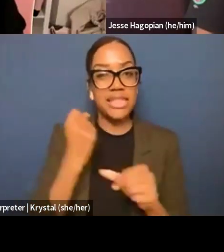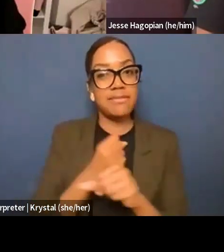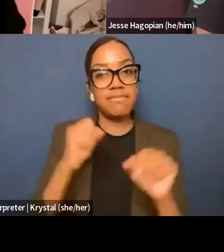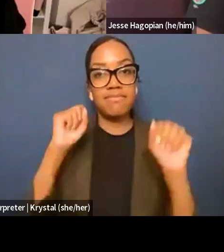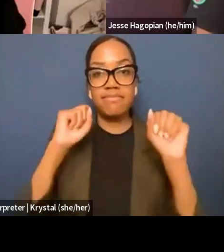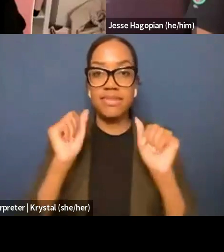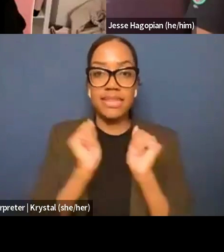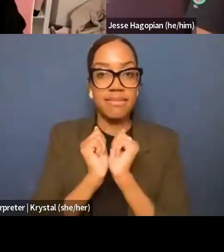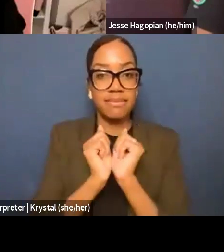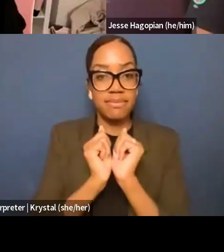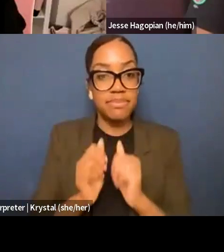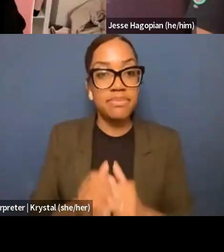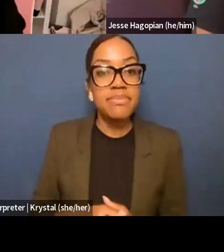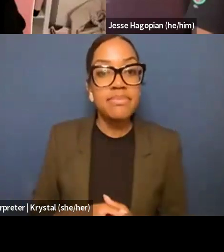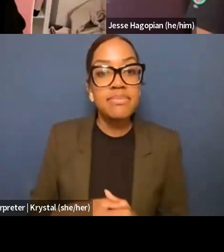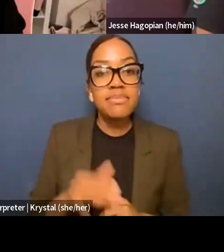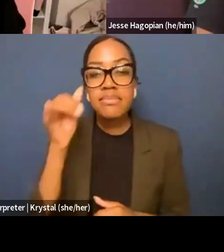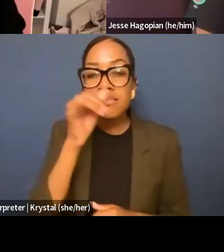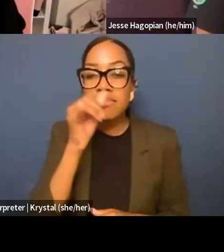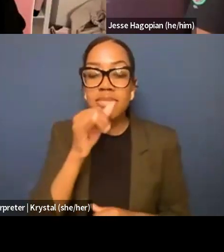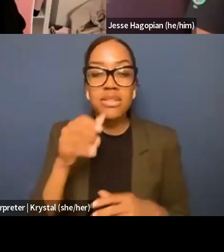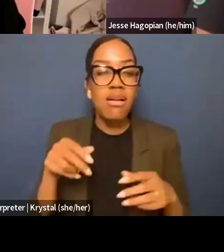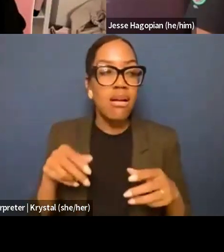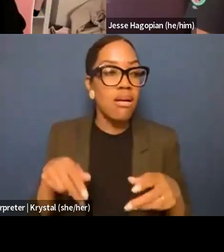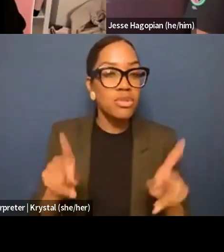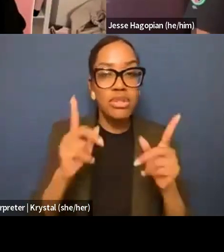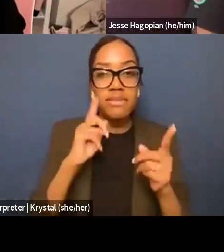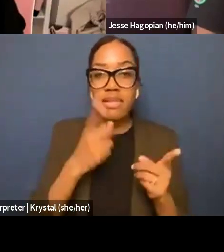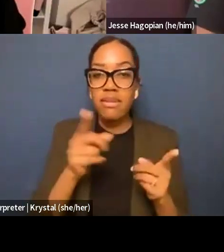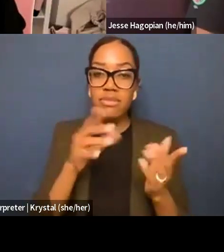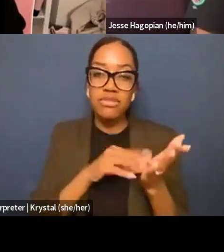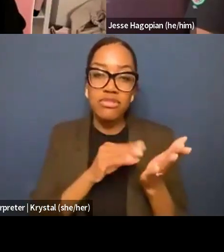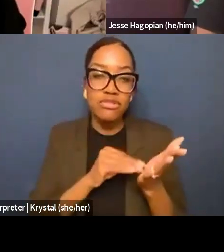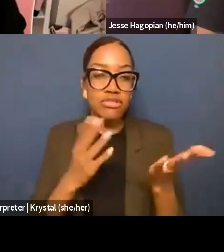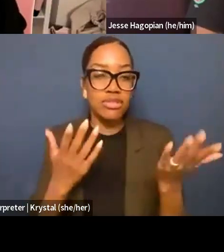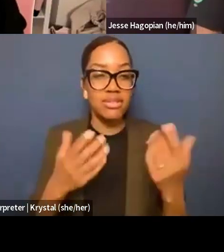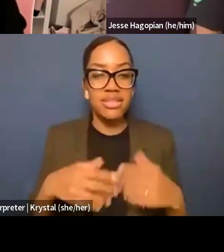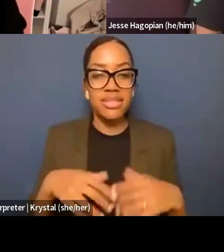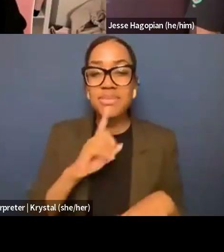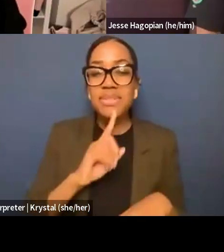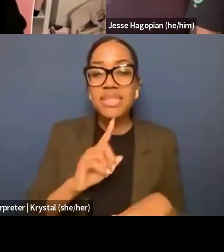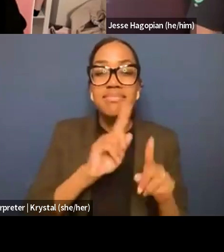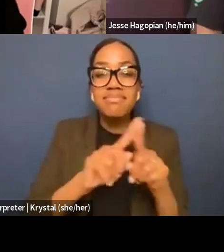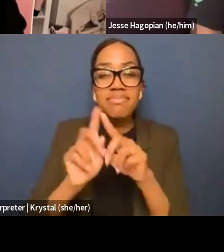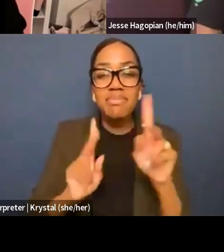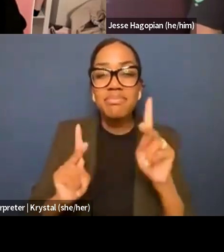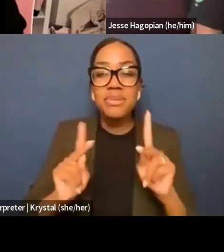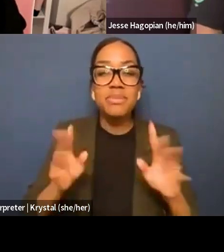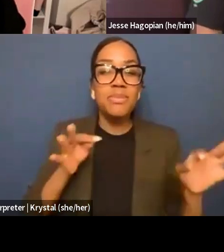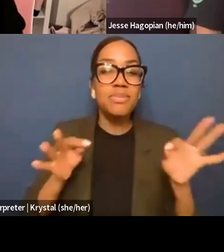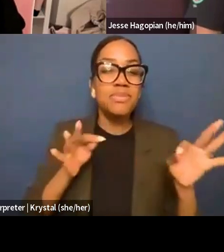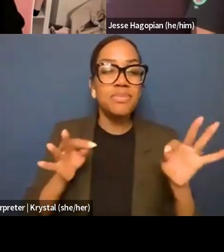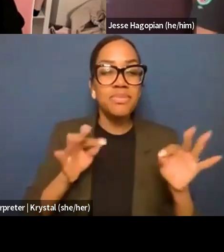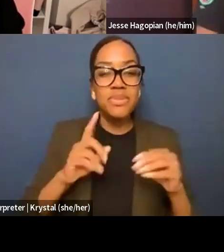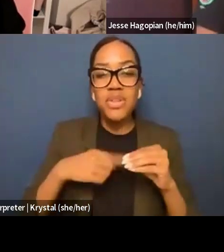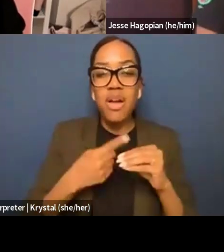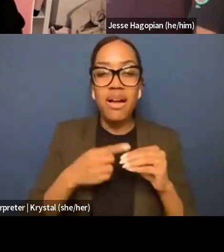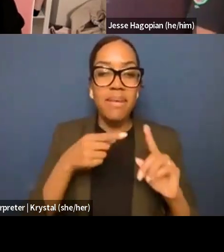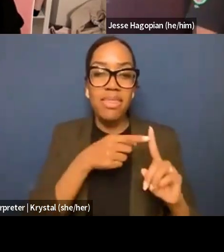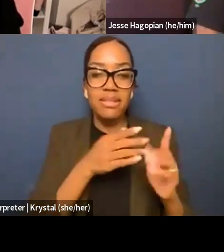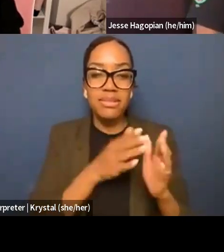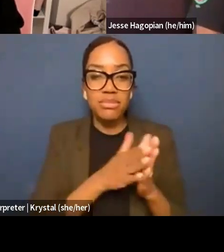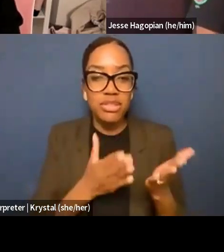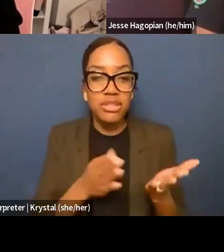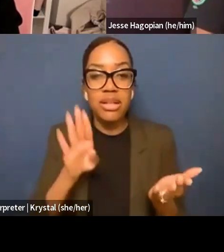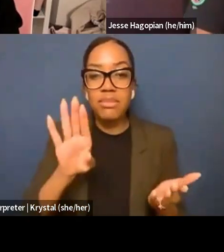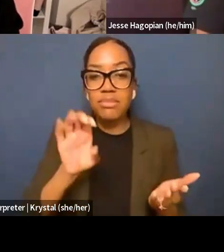just extraordinary stories from Booker T. Washington talks about the blueback speller. George Washington Carver talks about it. There's this beautiful story